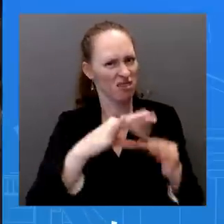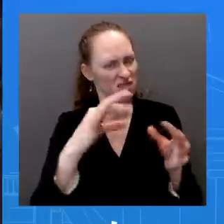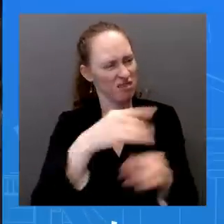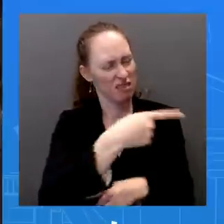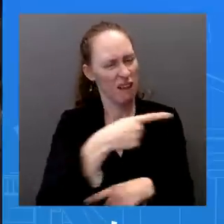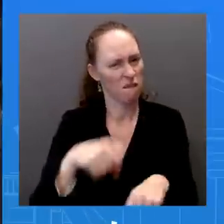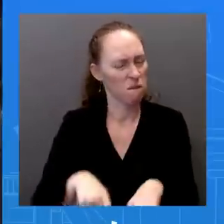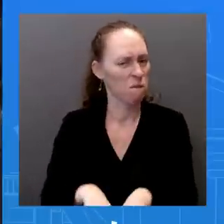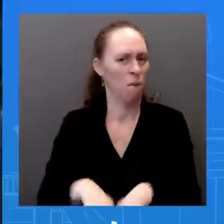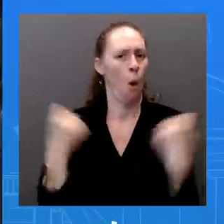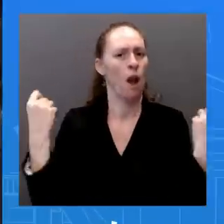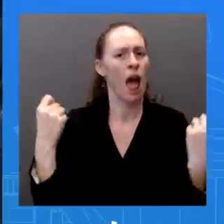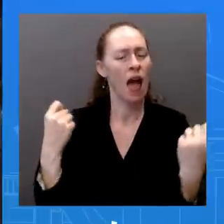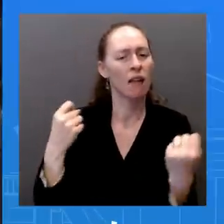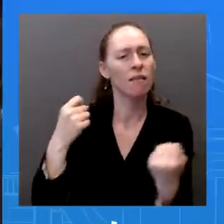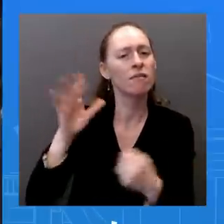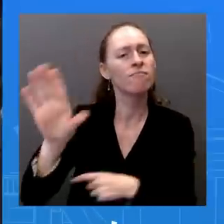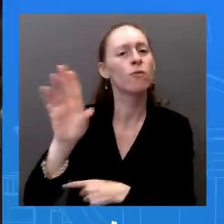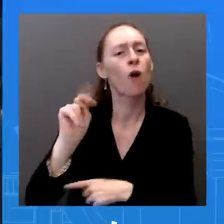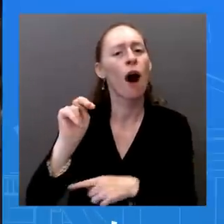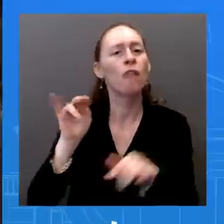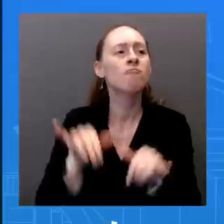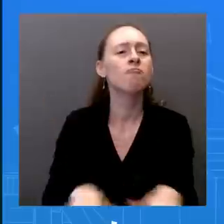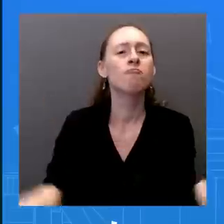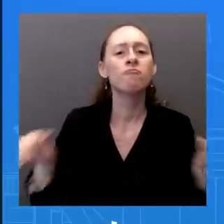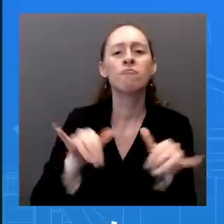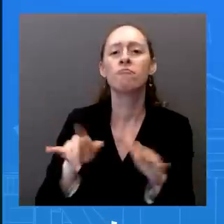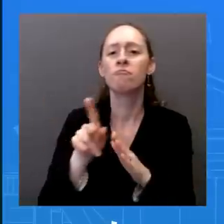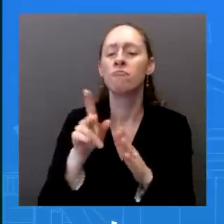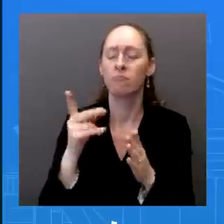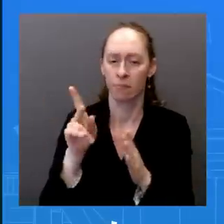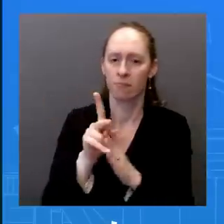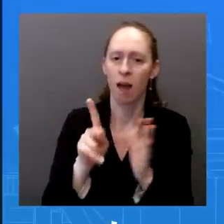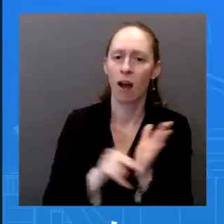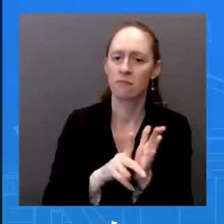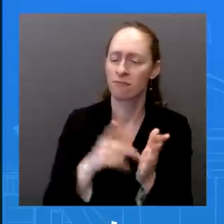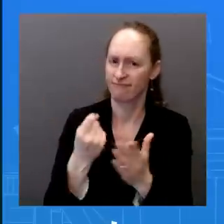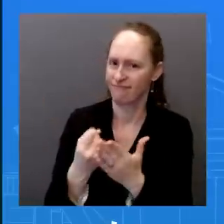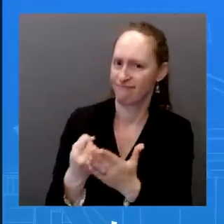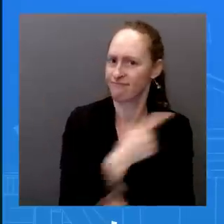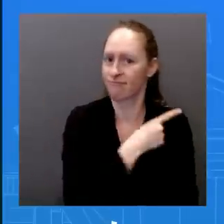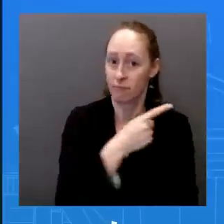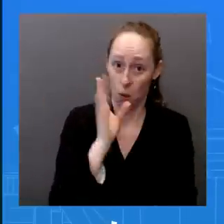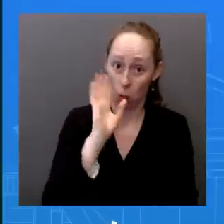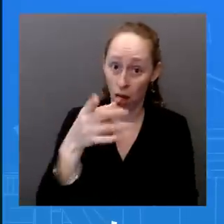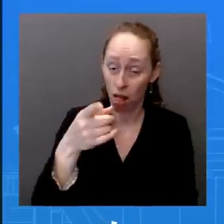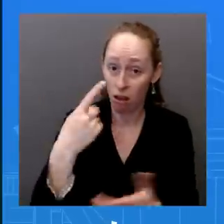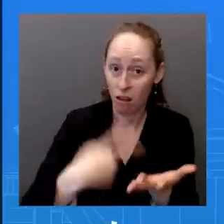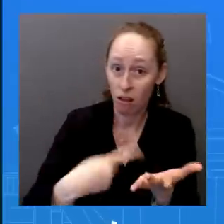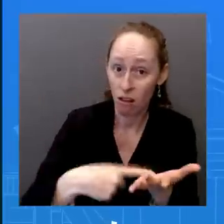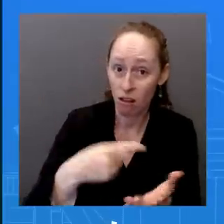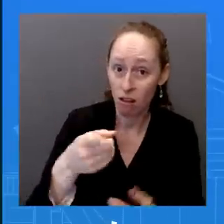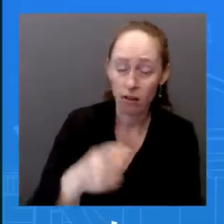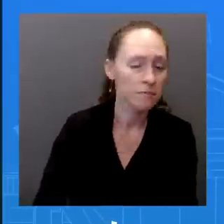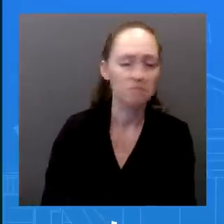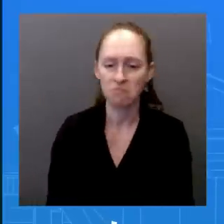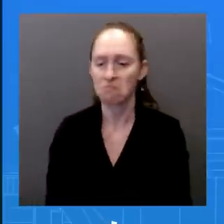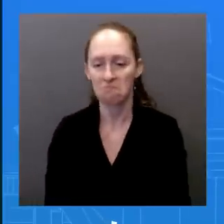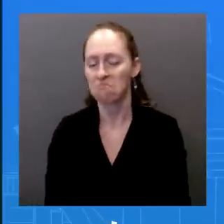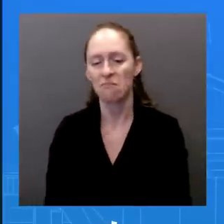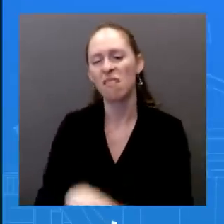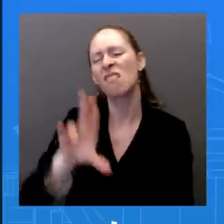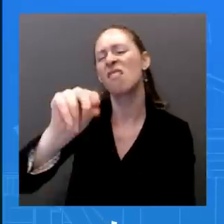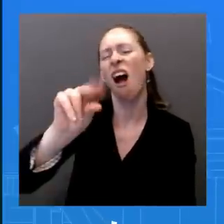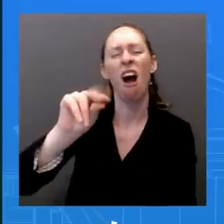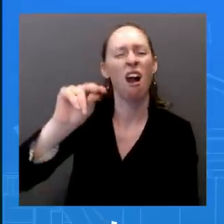that's among the things that President Biden might raise tomorrow. It is not something that he is going to raise tomorrow, although I think the world can see that when a permanent member